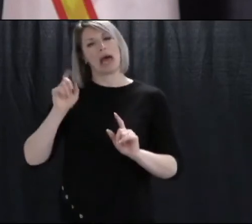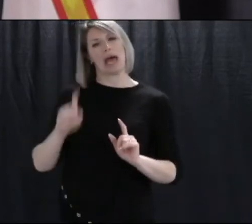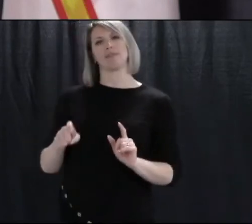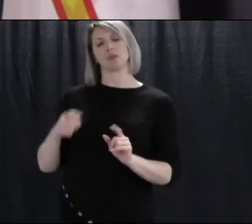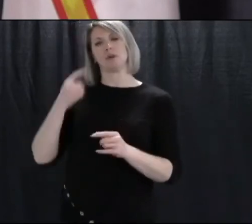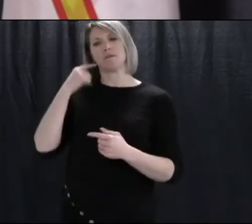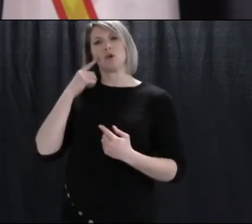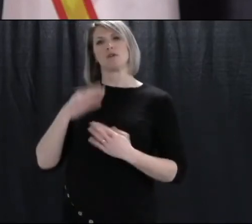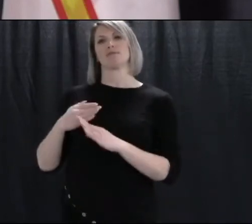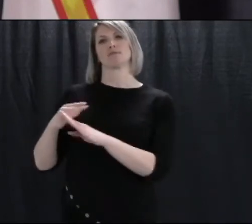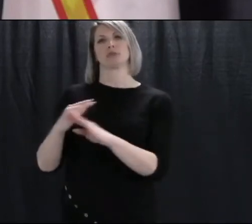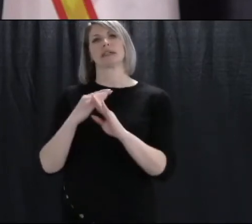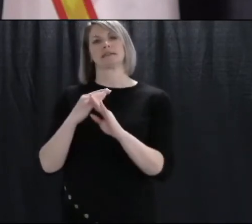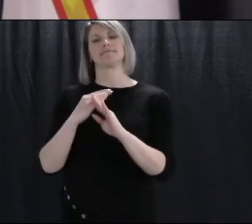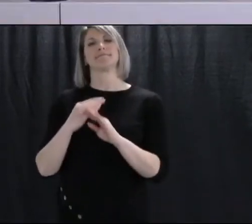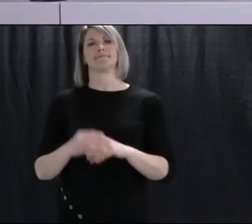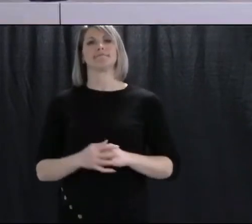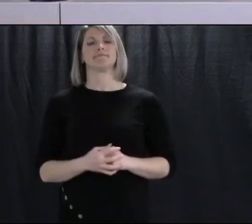available to us.